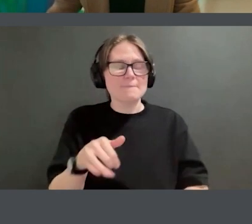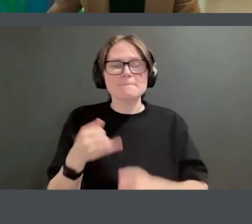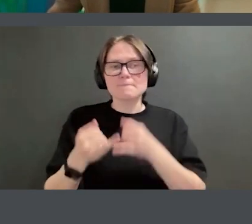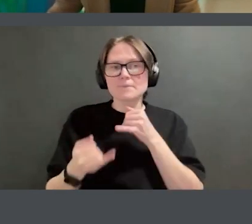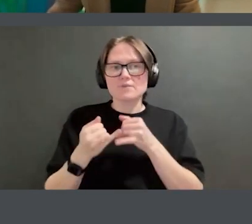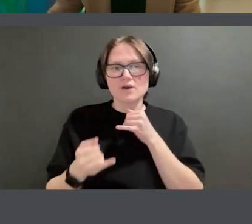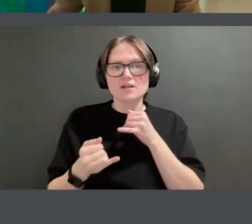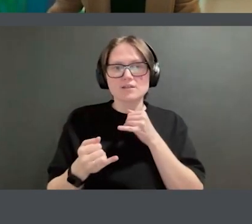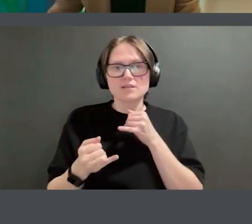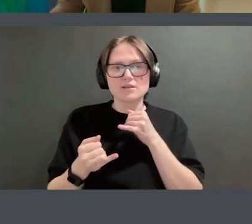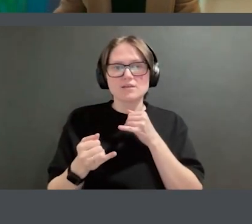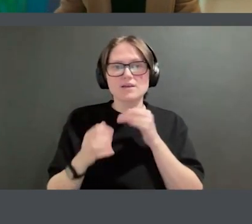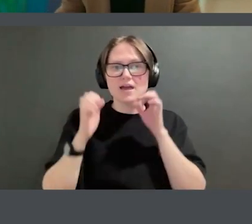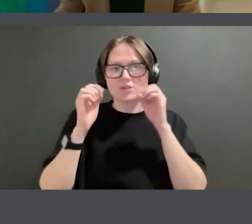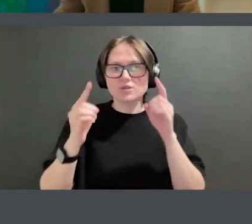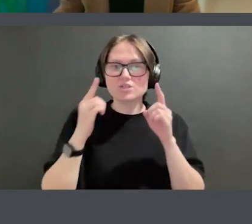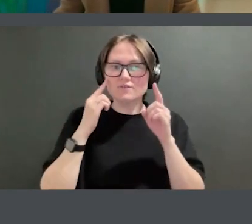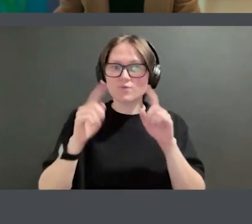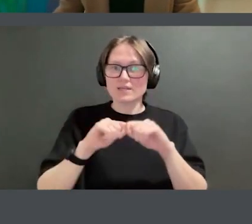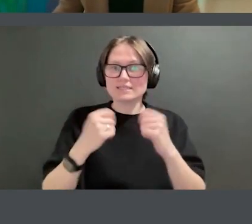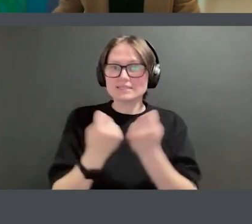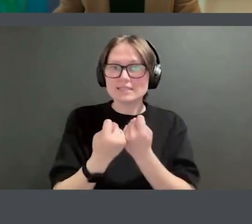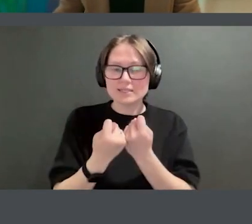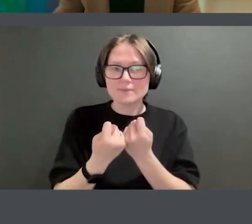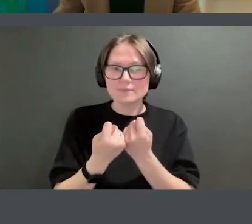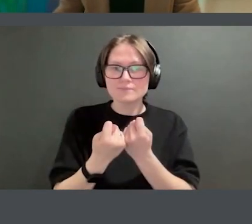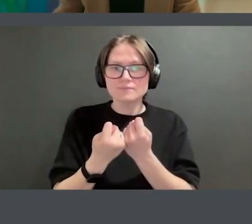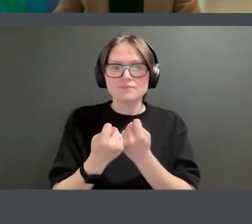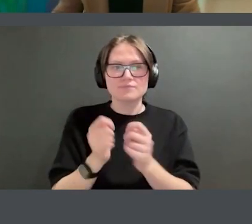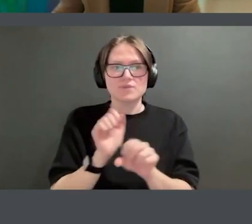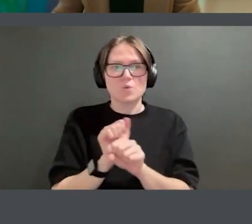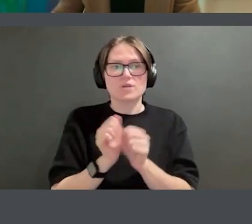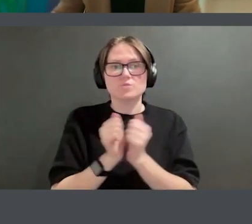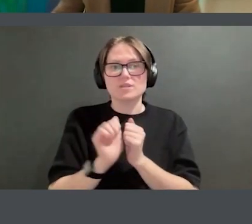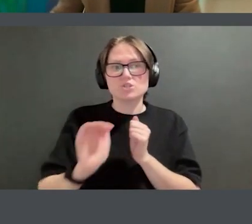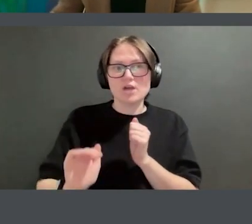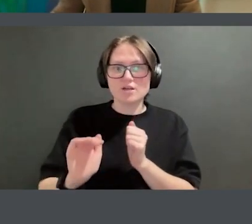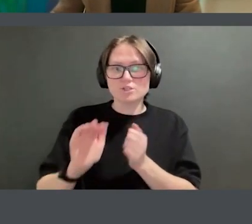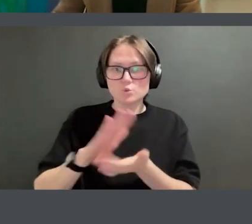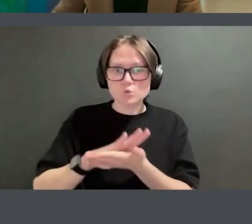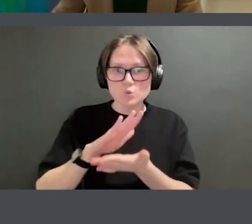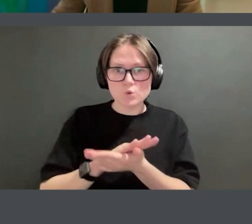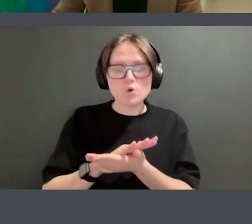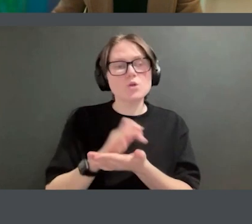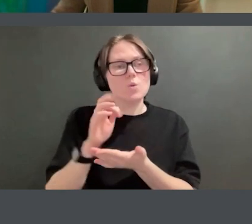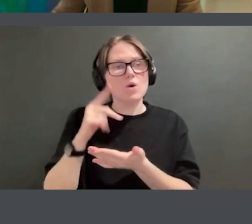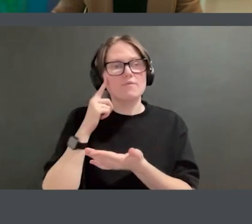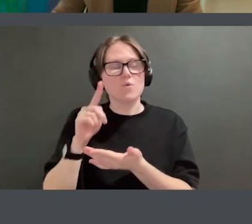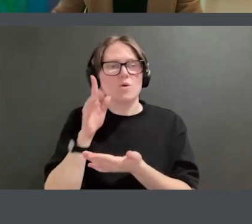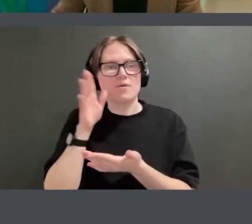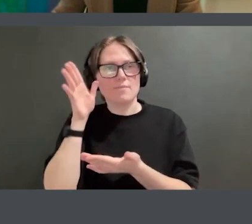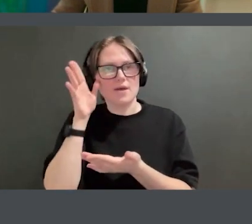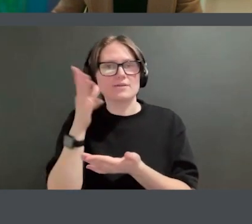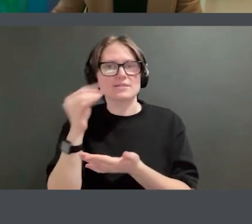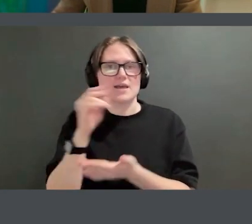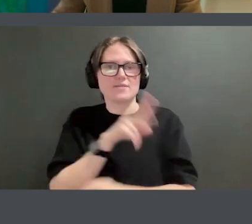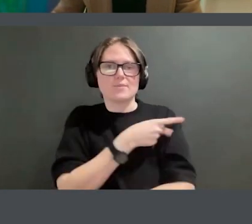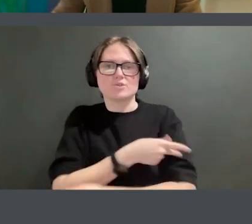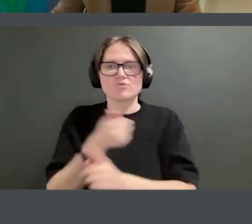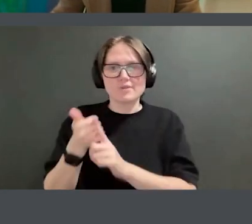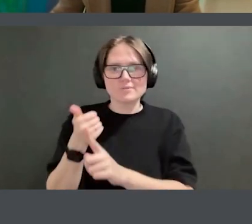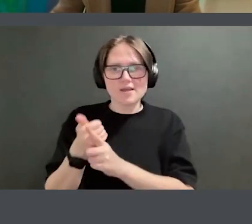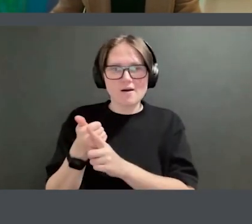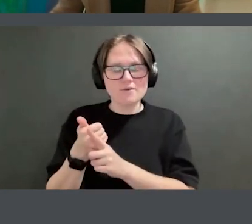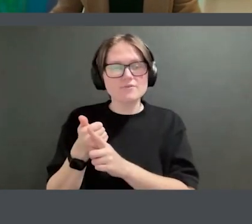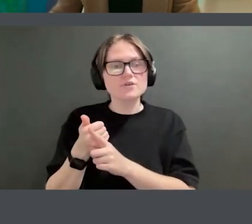And finally, education for the team that works with the child at school, or for the parents and the patient themselves.